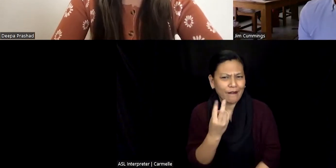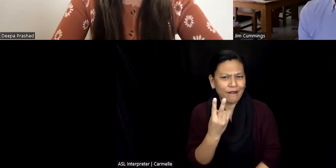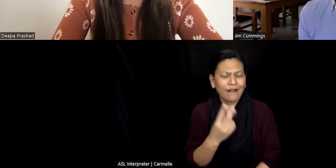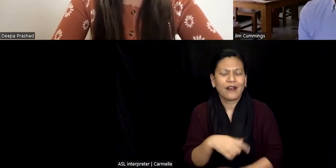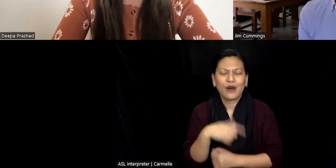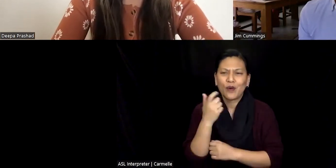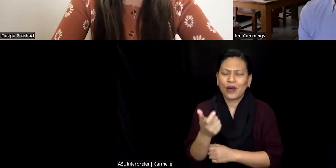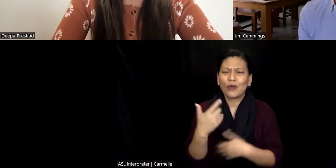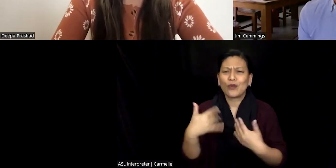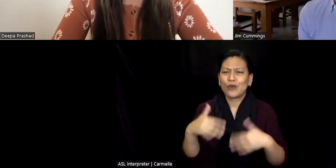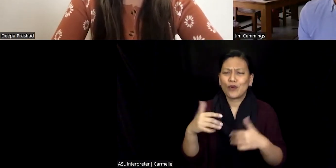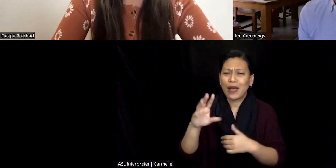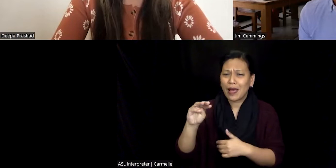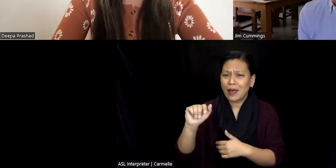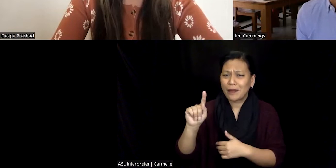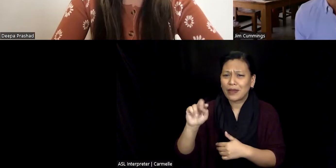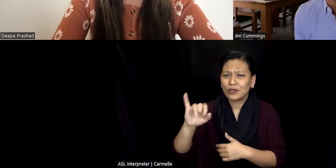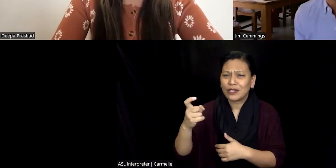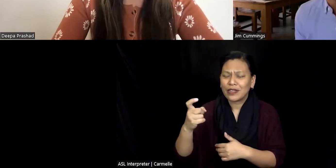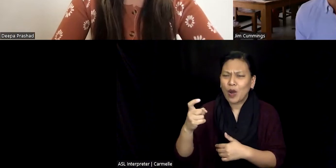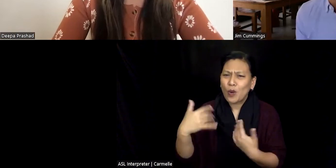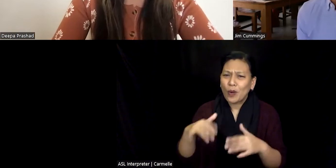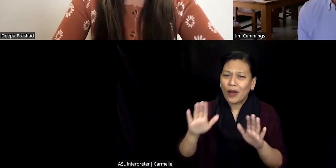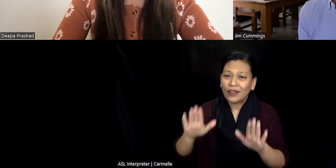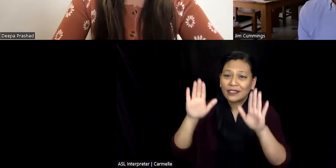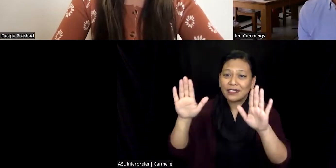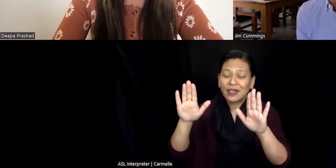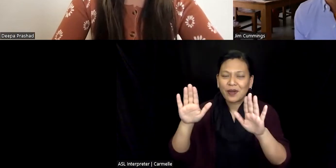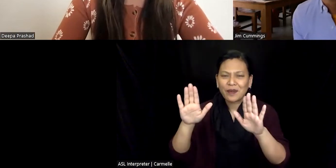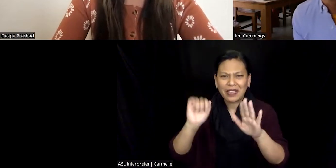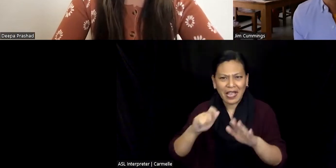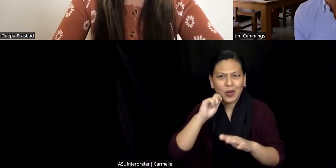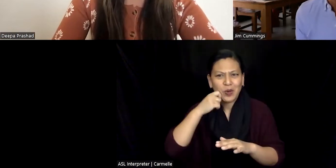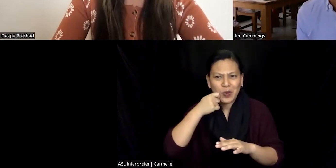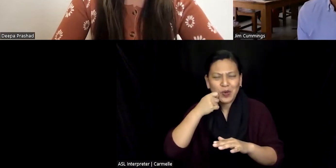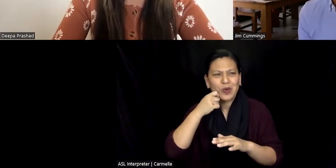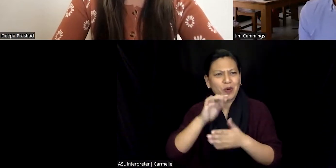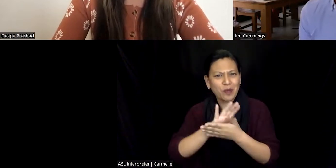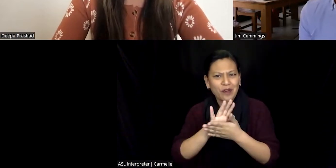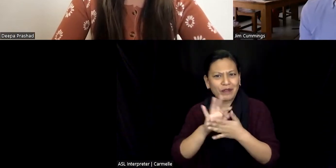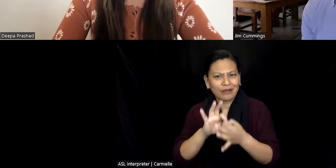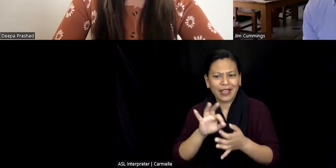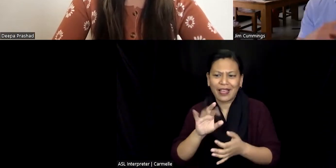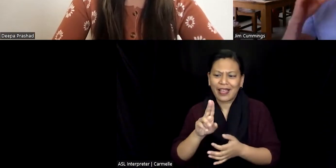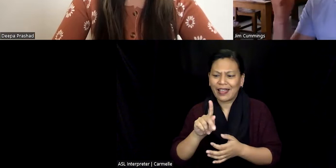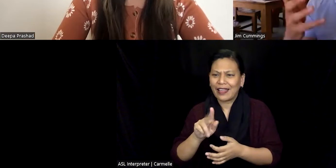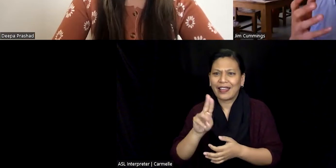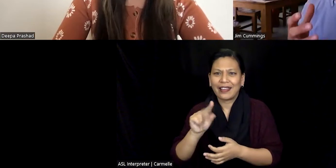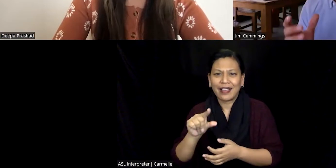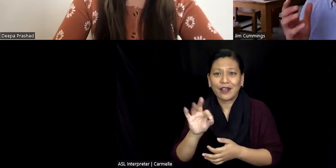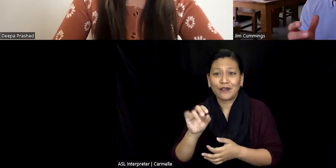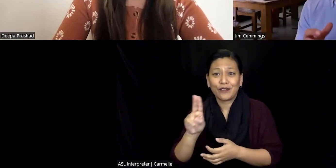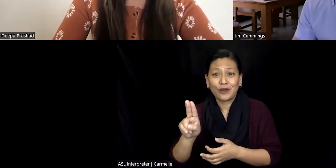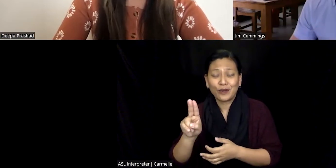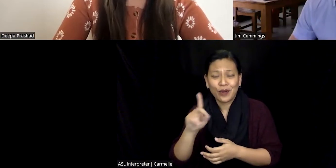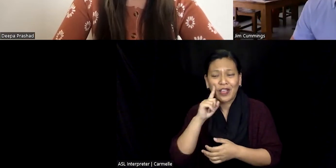And that was just so awesome. And I was like, oh, you can make cool kung fu movies. And like all of the cinema that went into